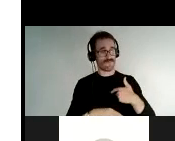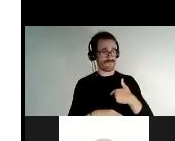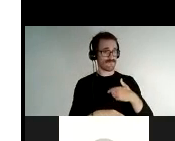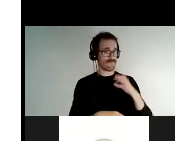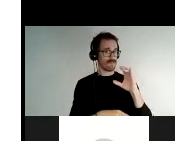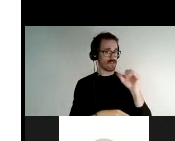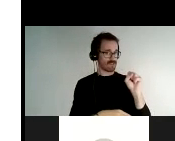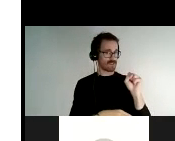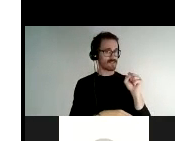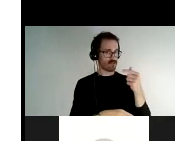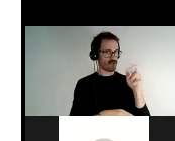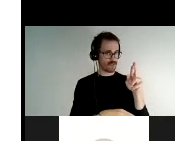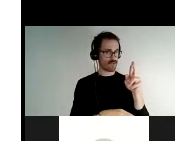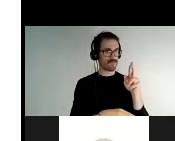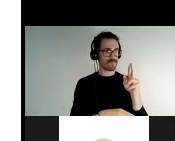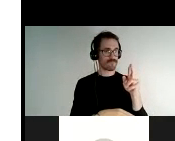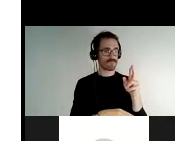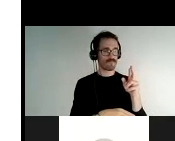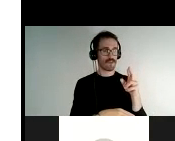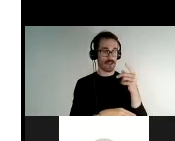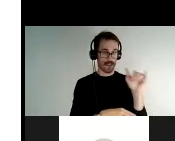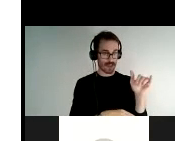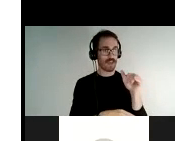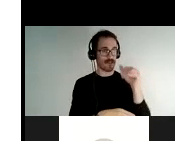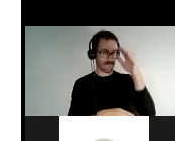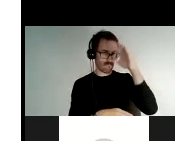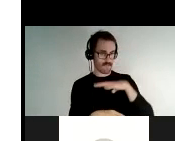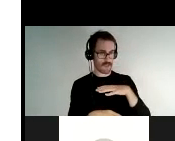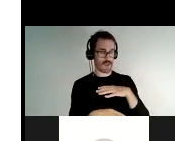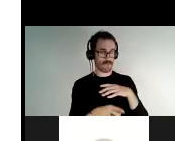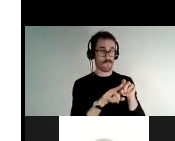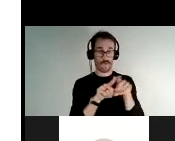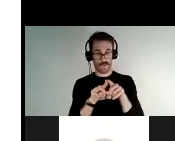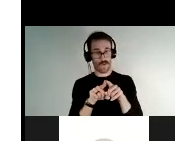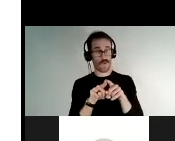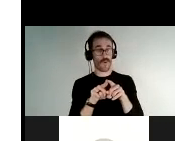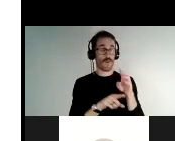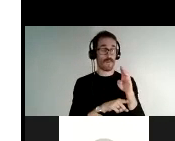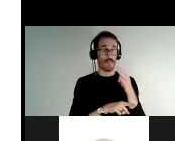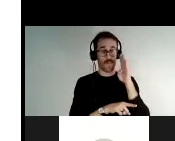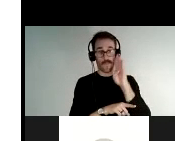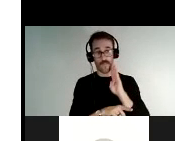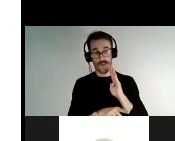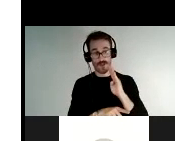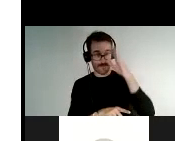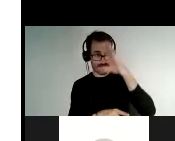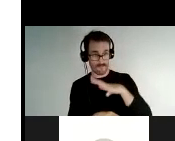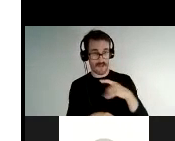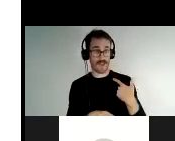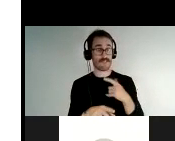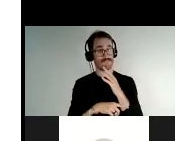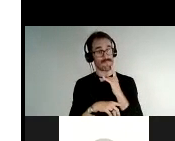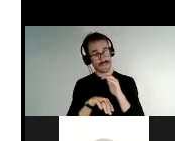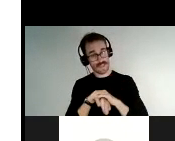man, um, I'm also a brown man. I'm also a person who speaks English. I'm